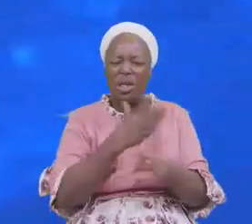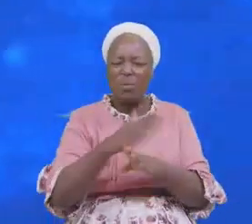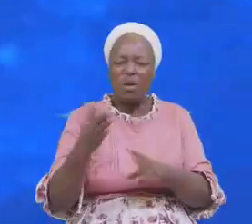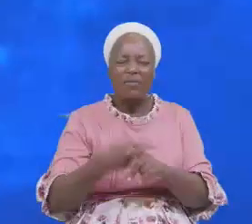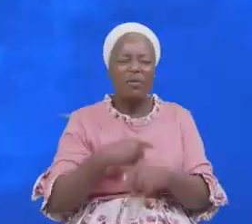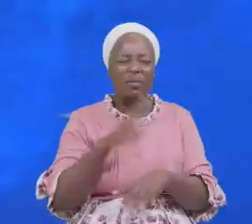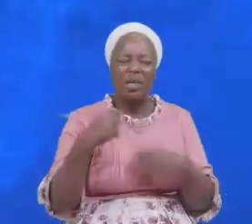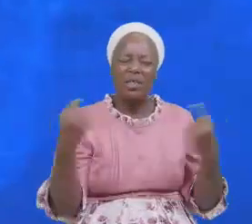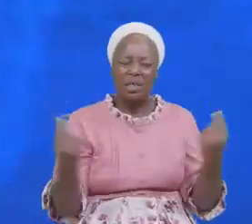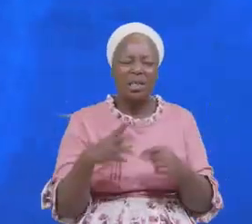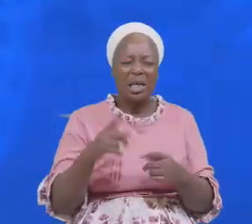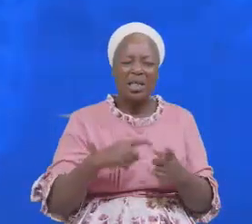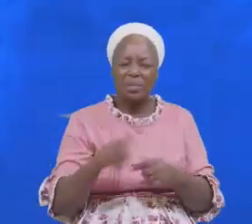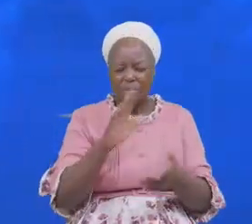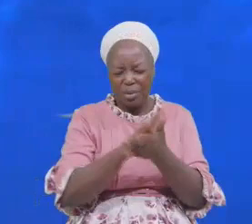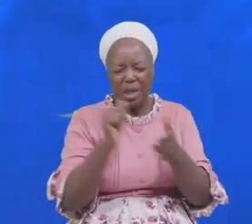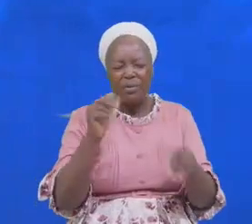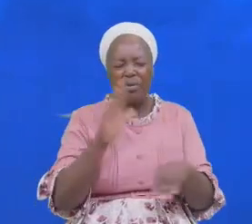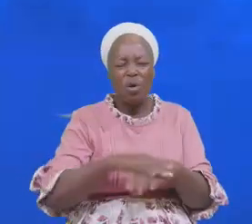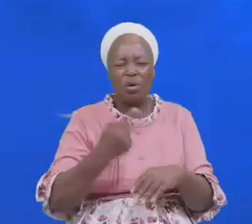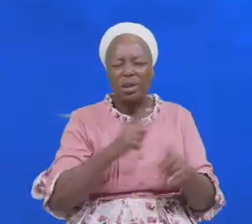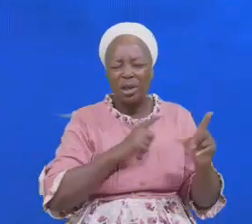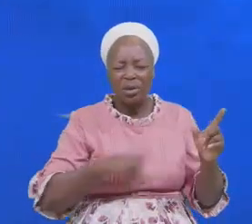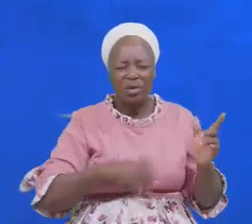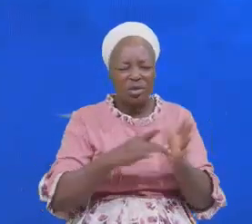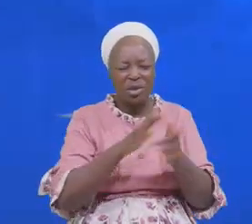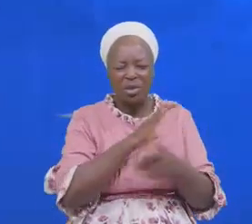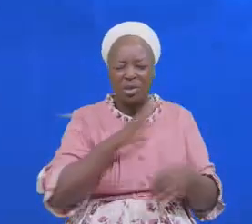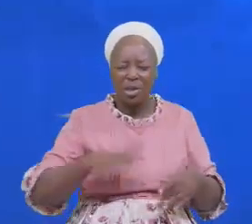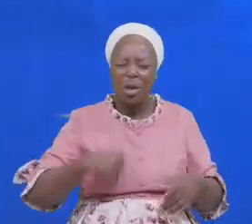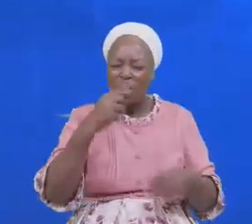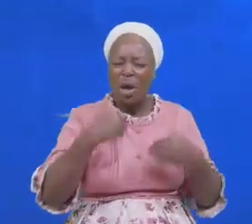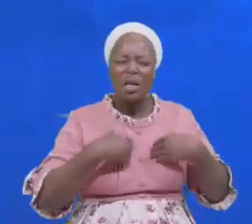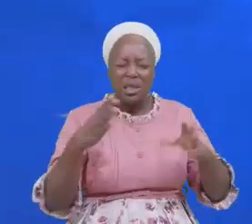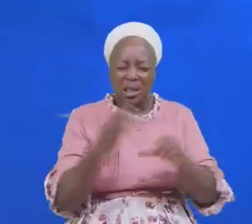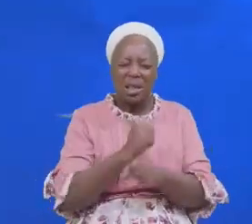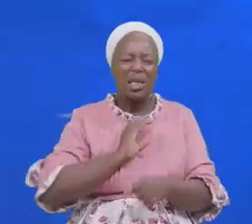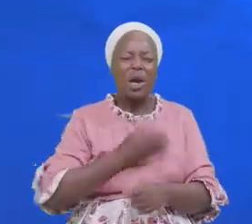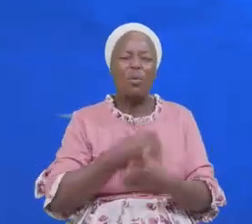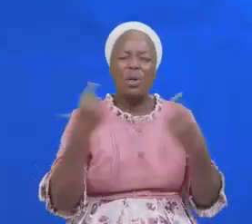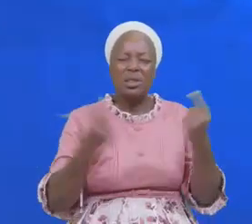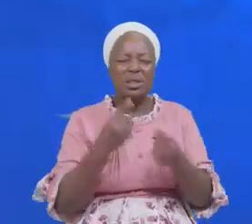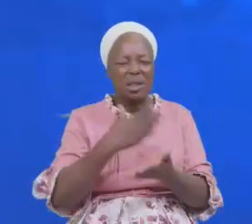believe on the Lord Jesus Christ who has taken our sins away.